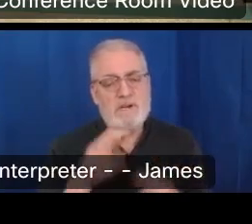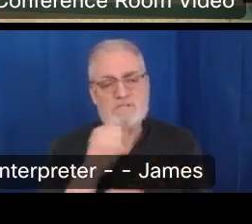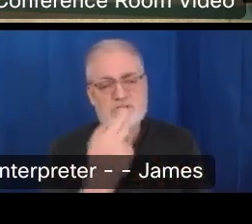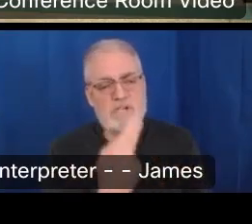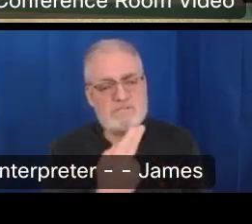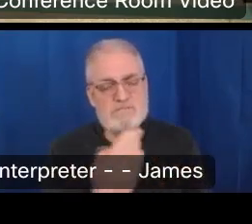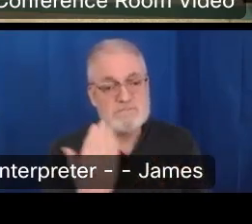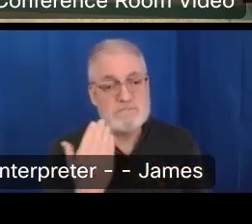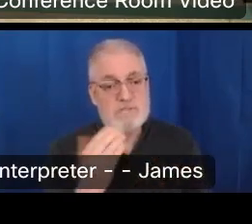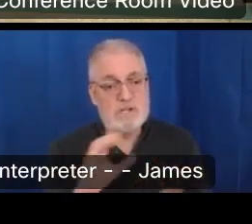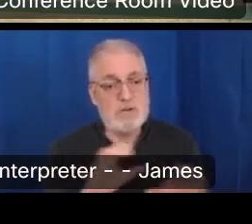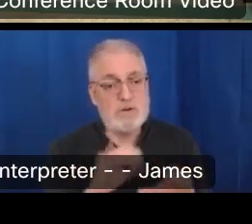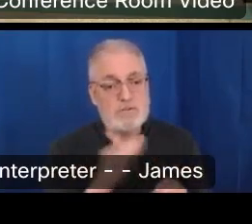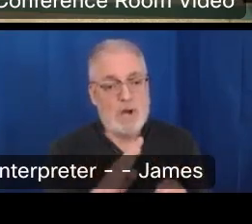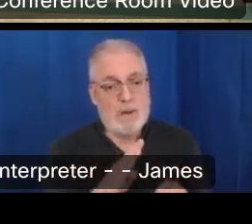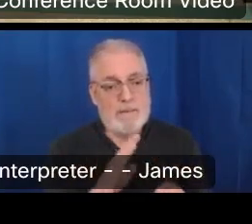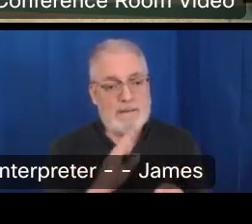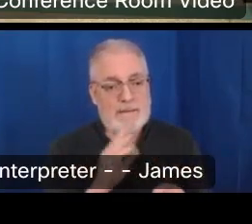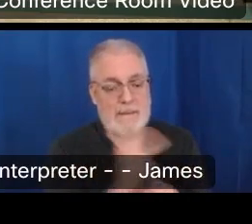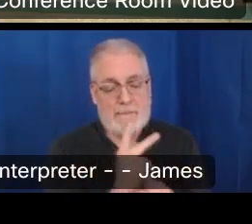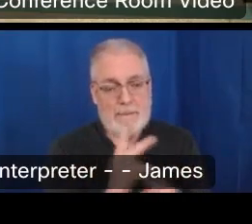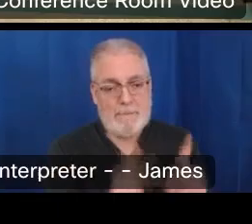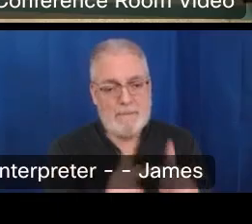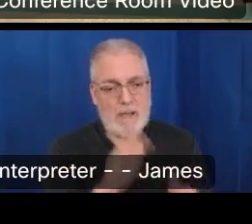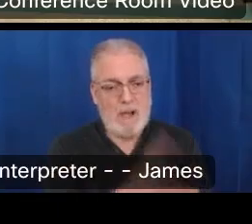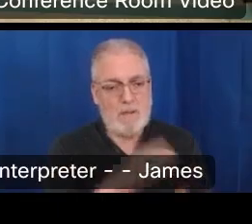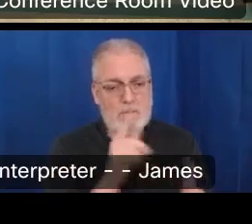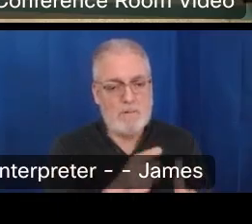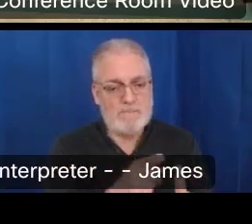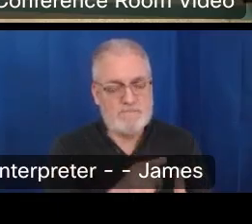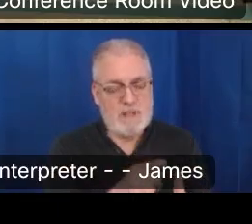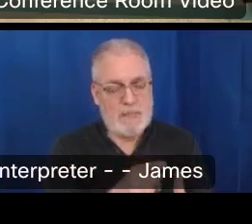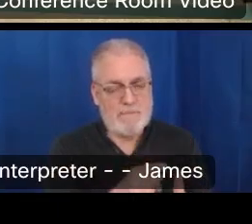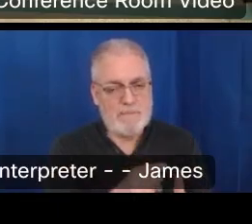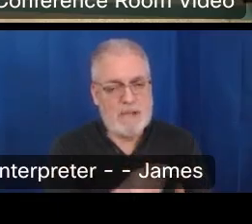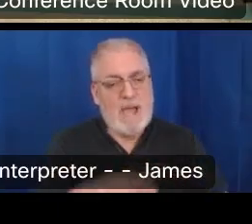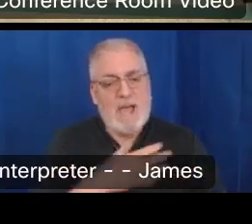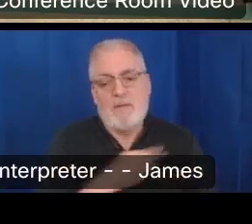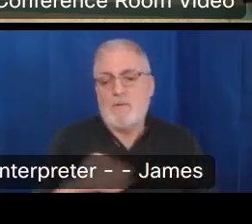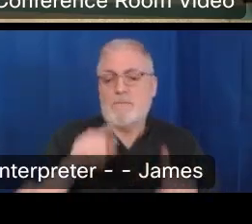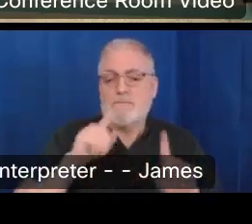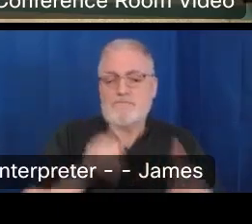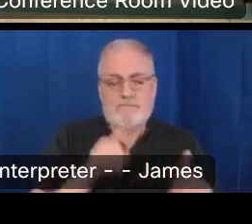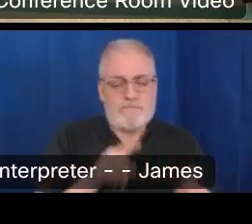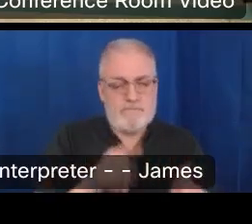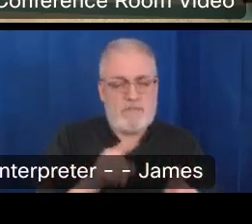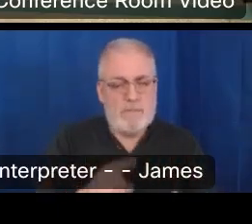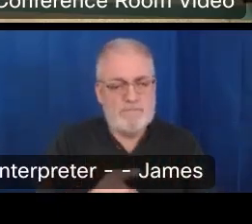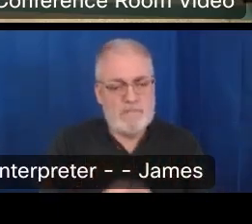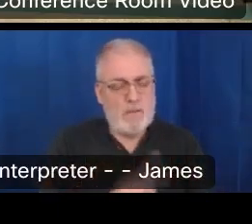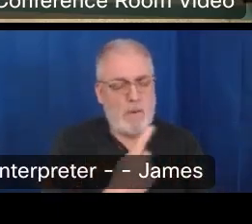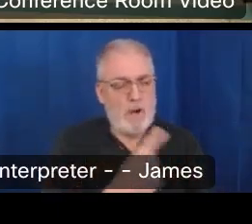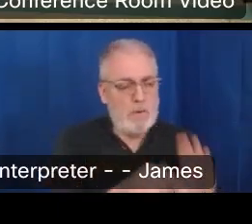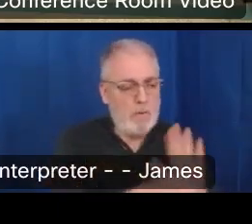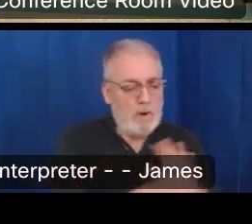right? And we were consistent with it. We didn't come one week and then we forgot about, or one quarter and forgot about it the next